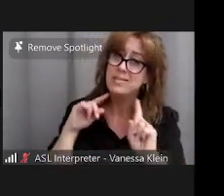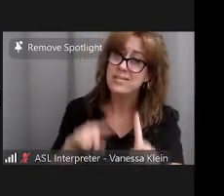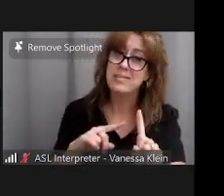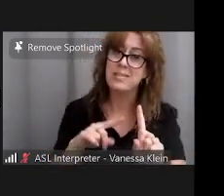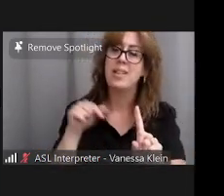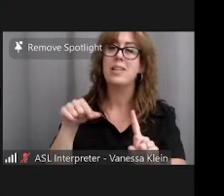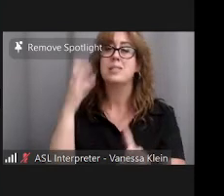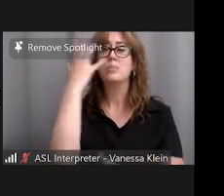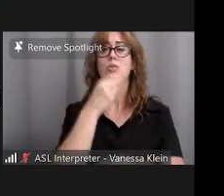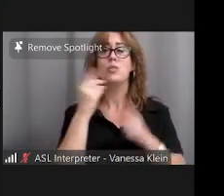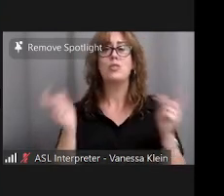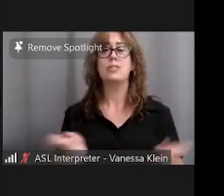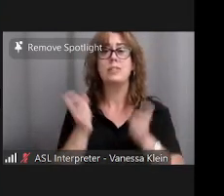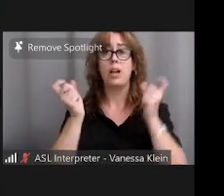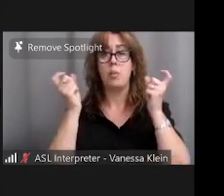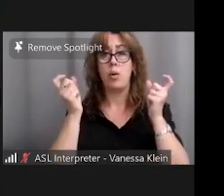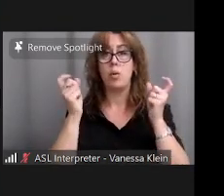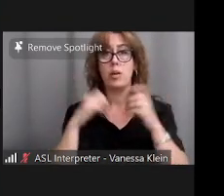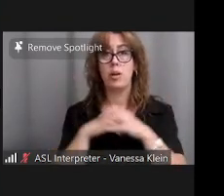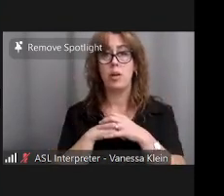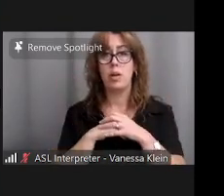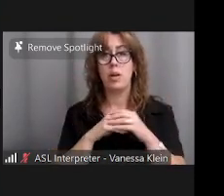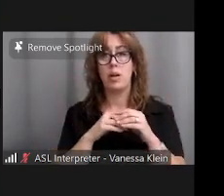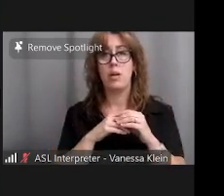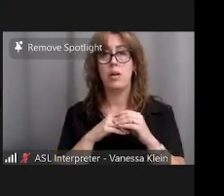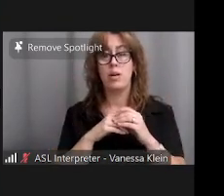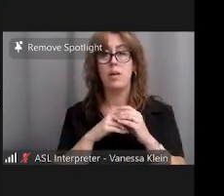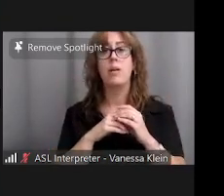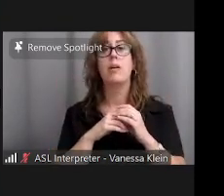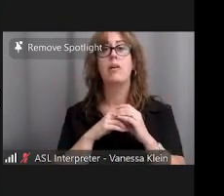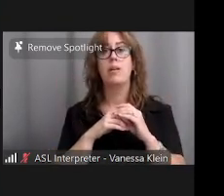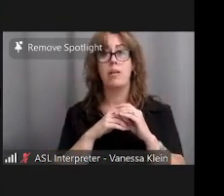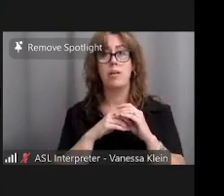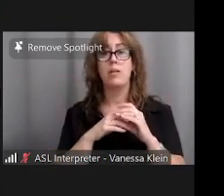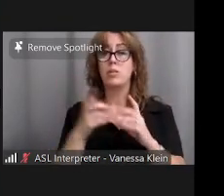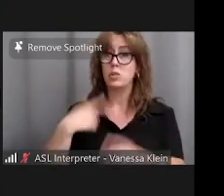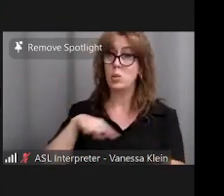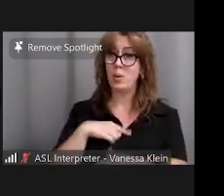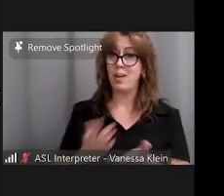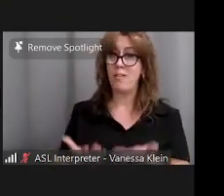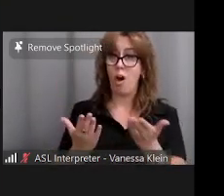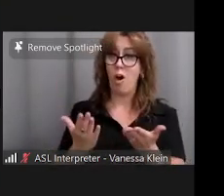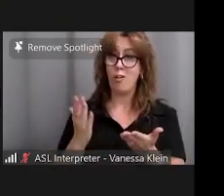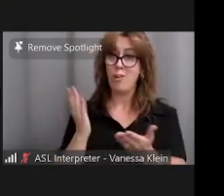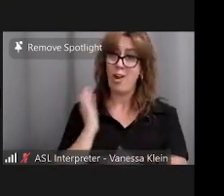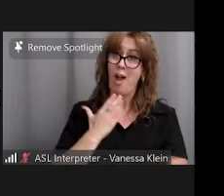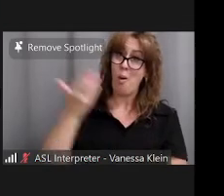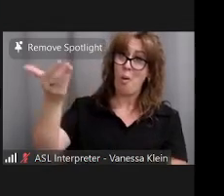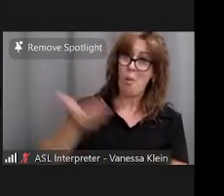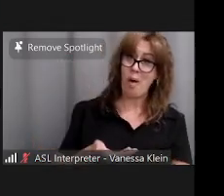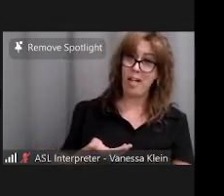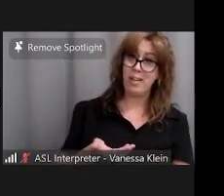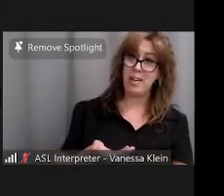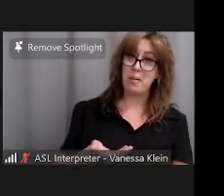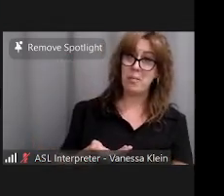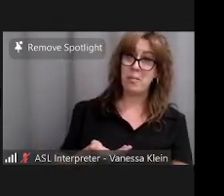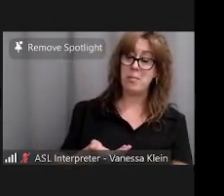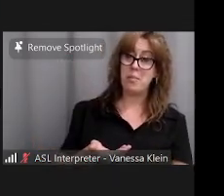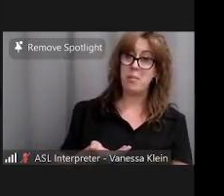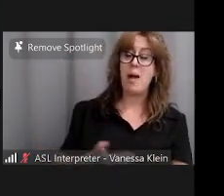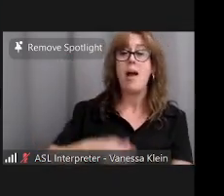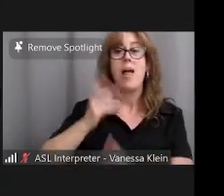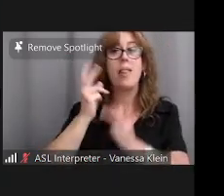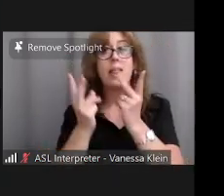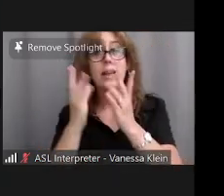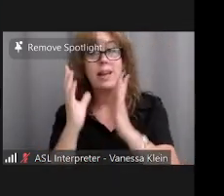there is a moment after we have, you know, offered our welcome that guests are able to respond.